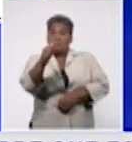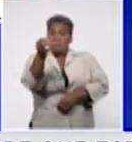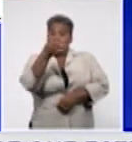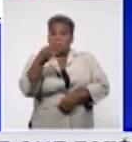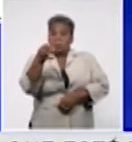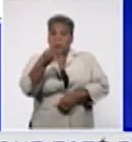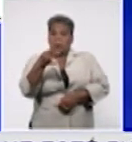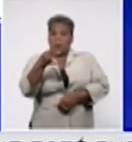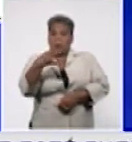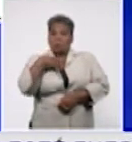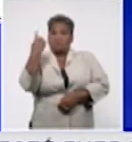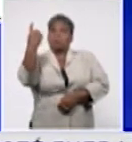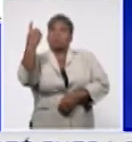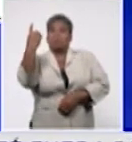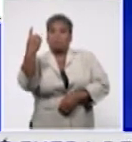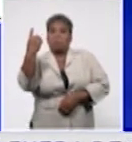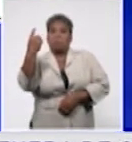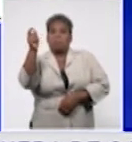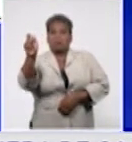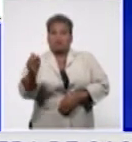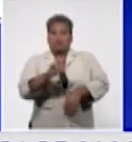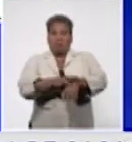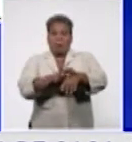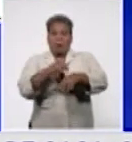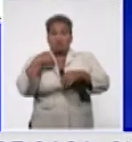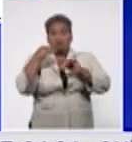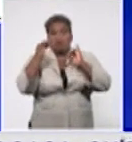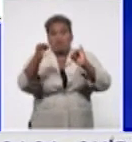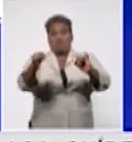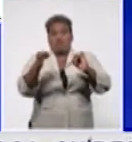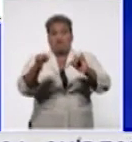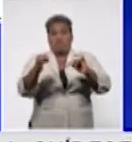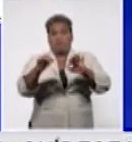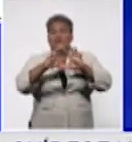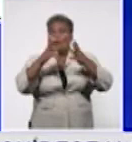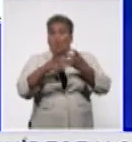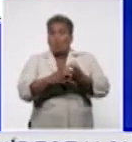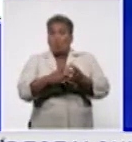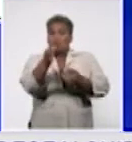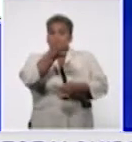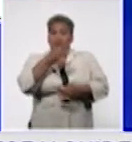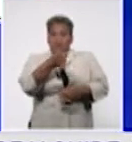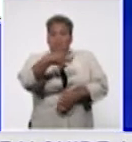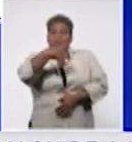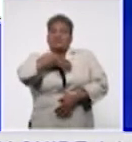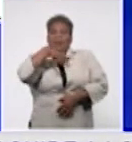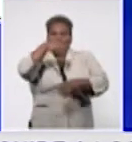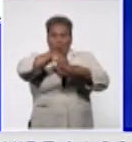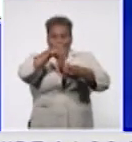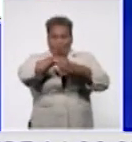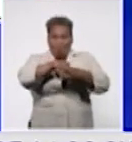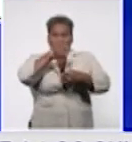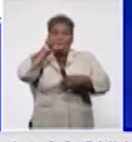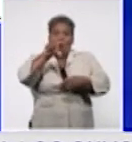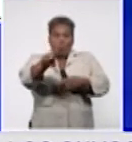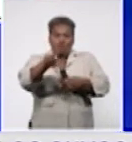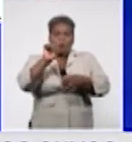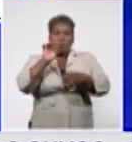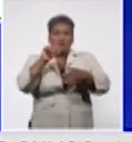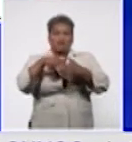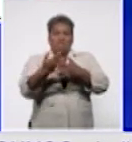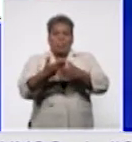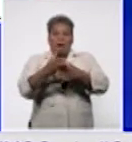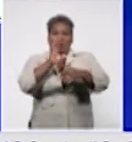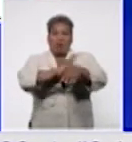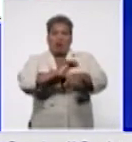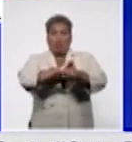province. And the distribution regarding the amount of positive cases in the last 15 days, what evidences the